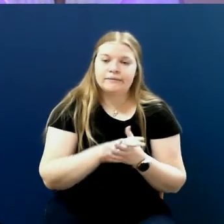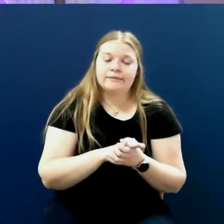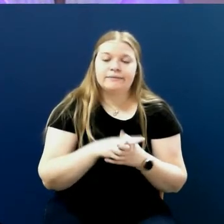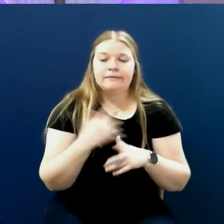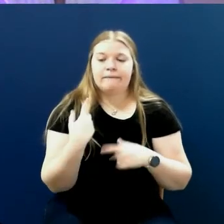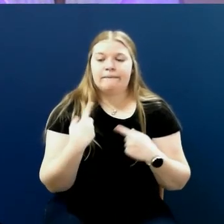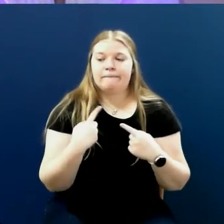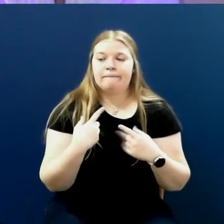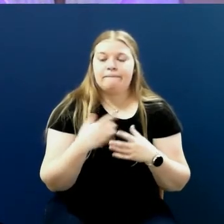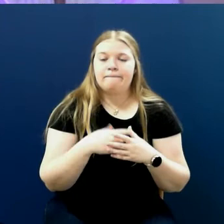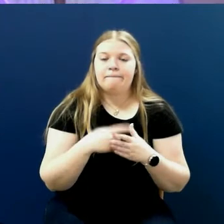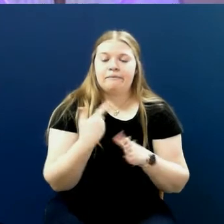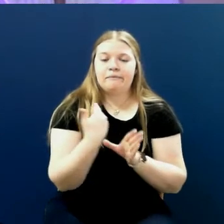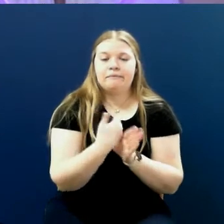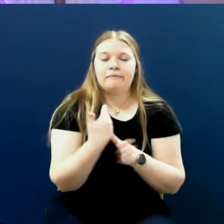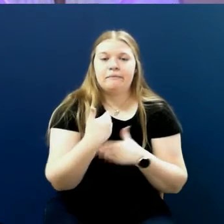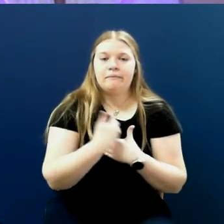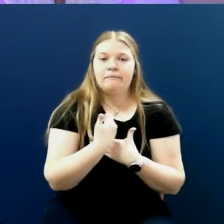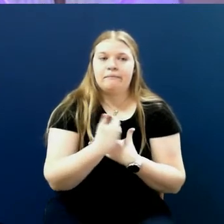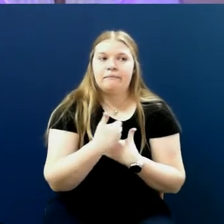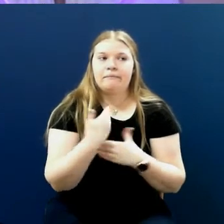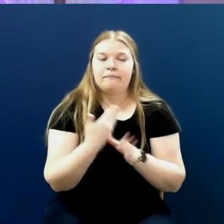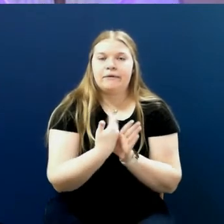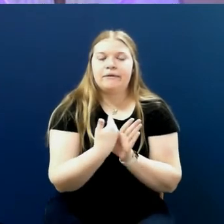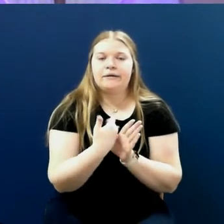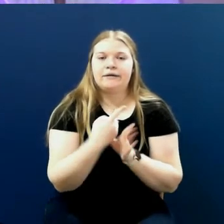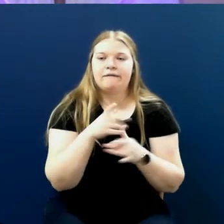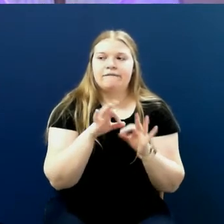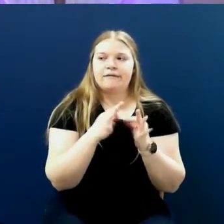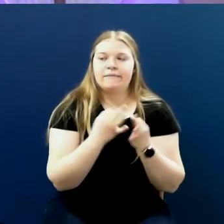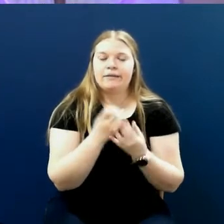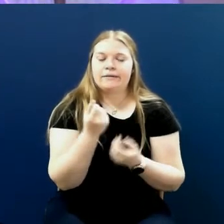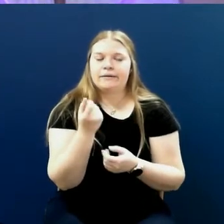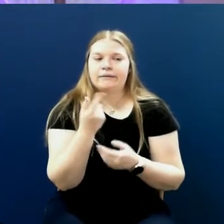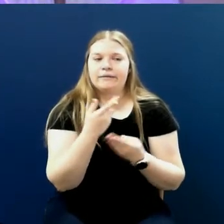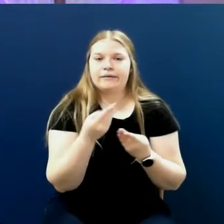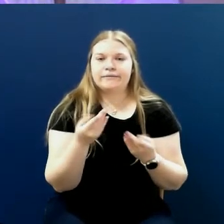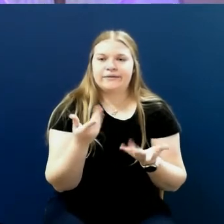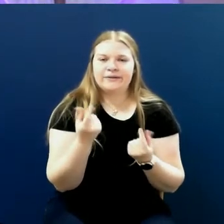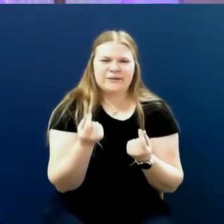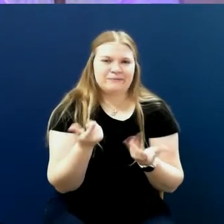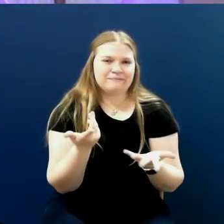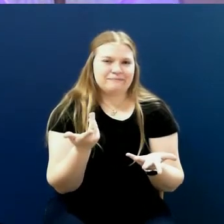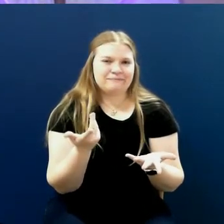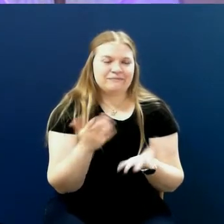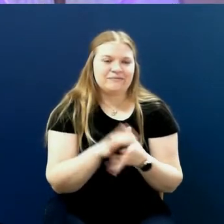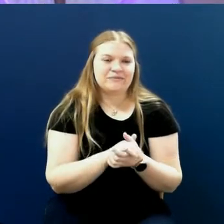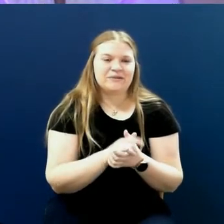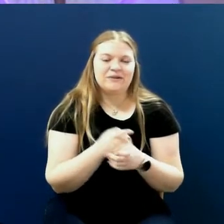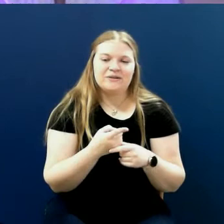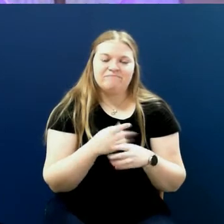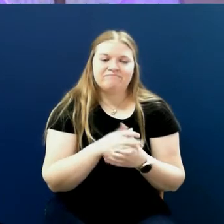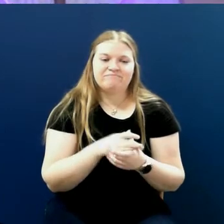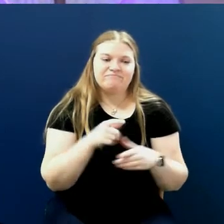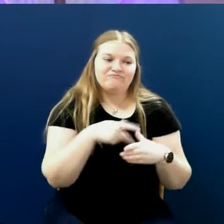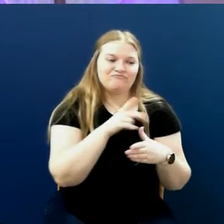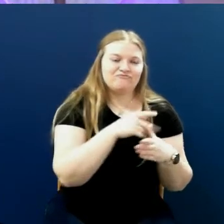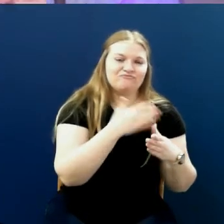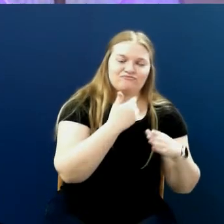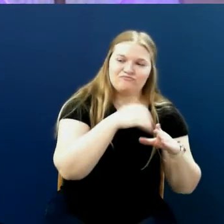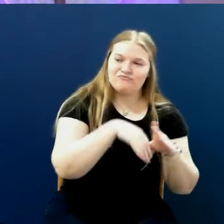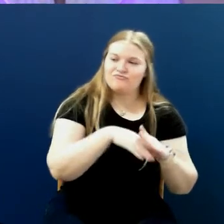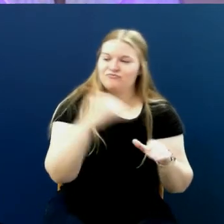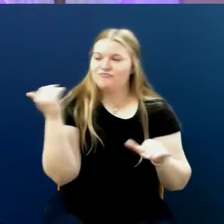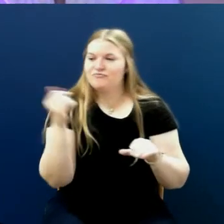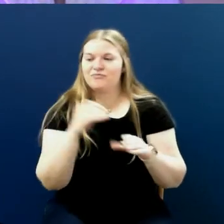irritate one another. Little things. So what do? Do you kick everyone else out of the house? Do you go